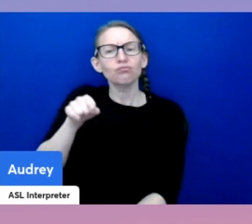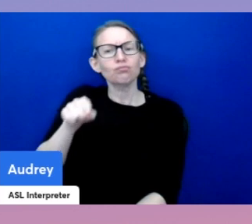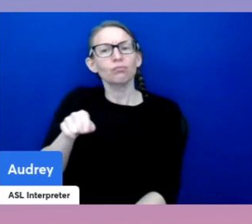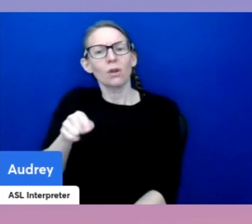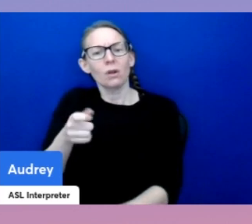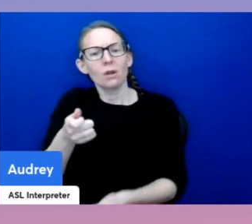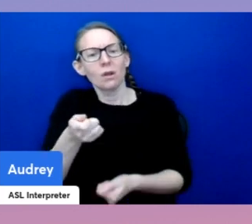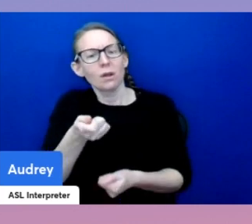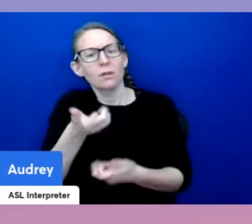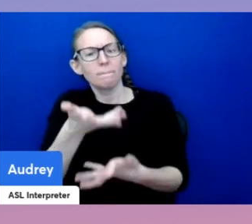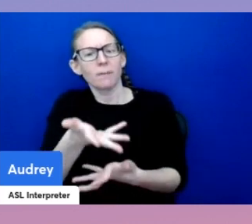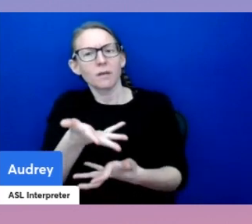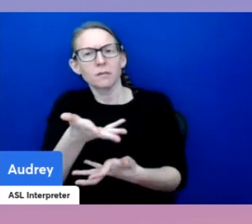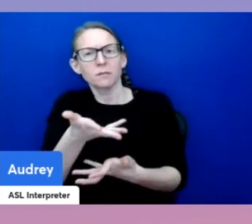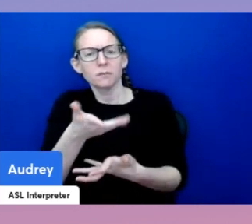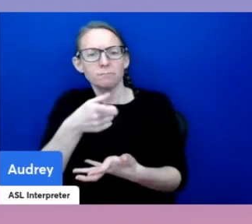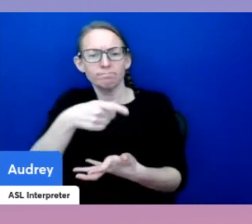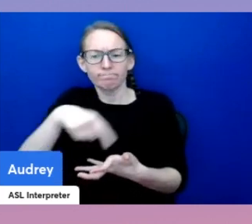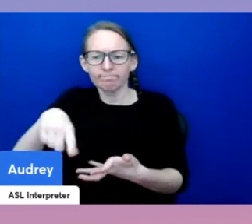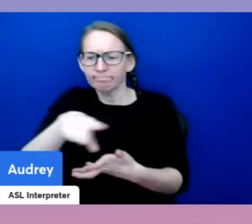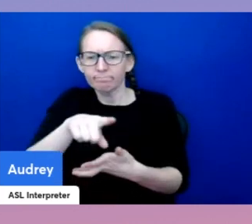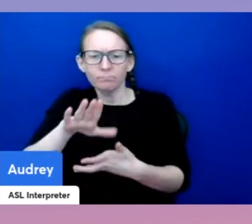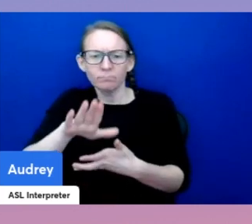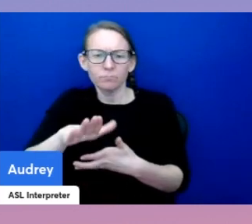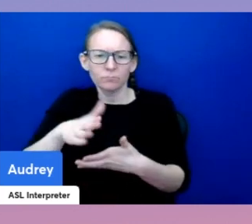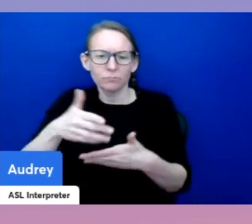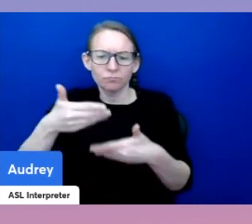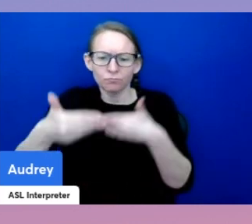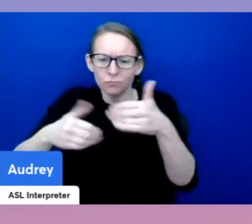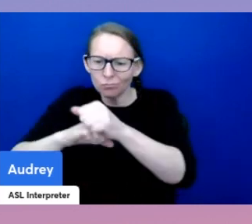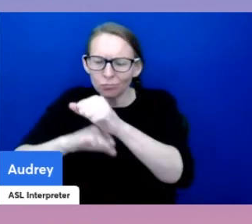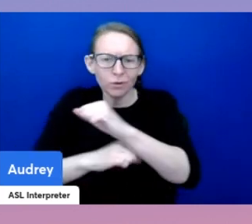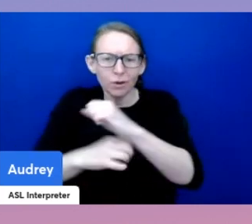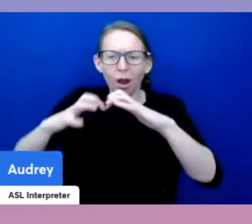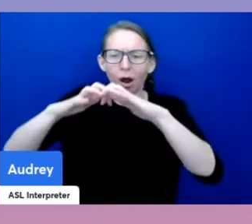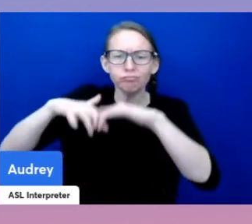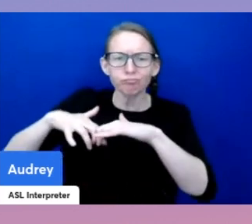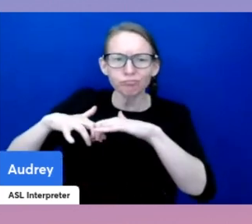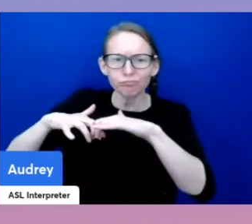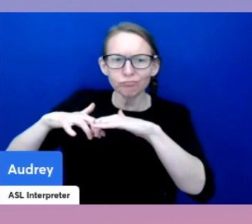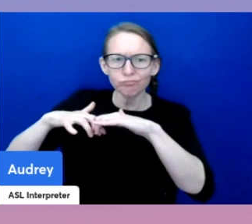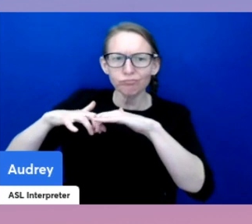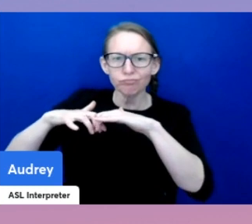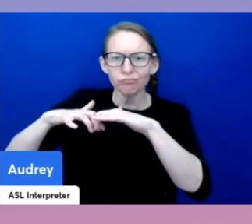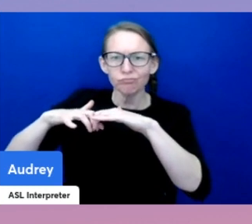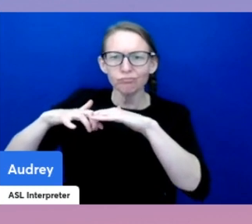the resource or the infrastructure breaks.